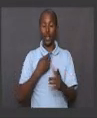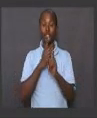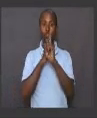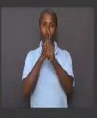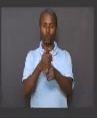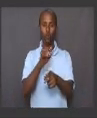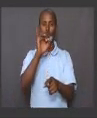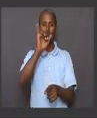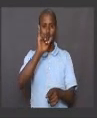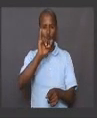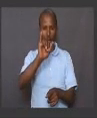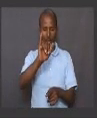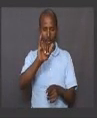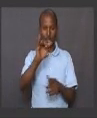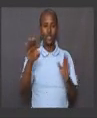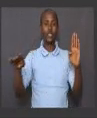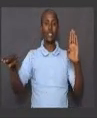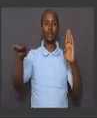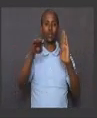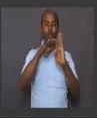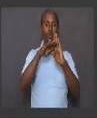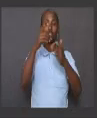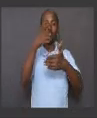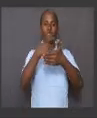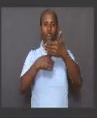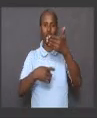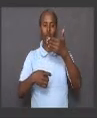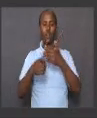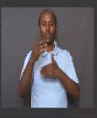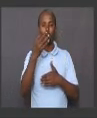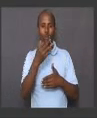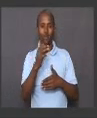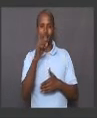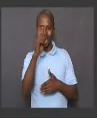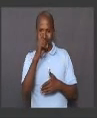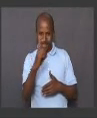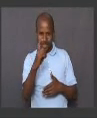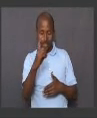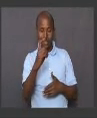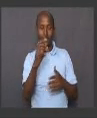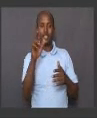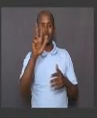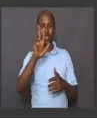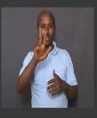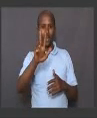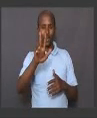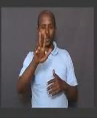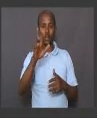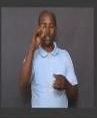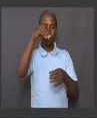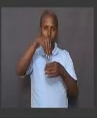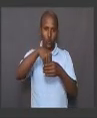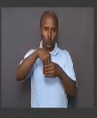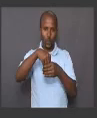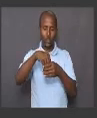for y by substituting the value of x, 3,